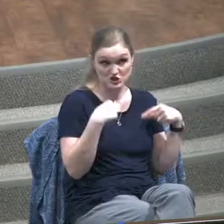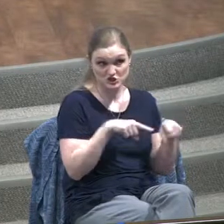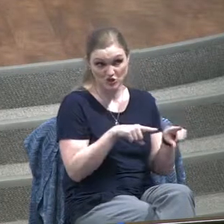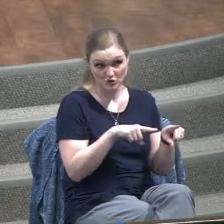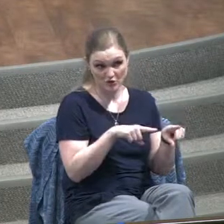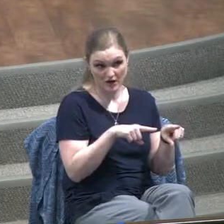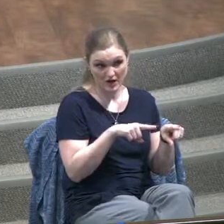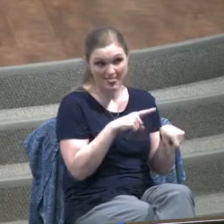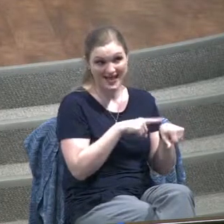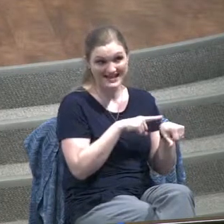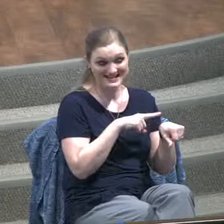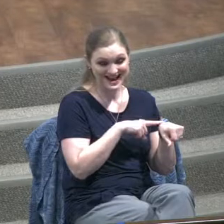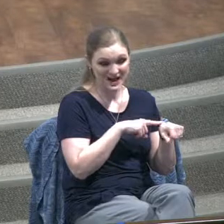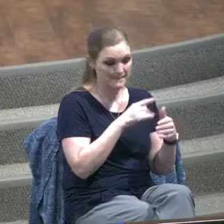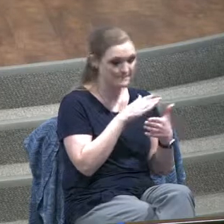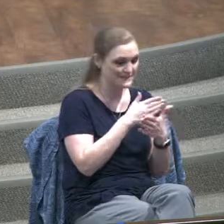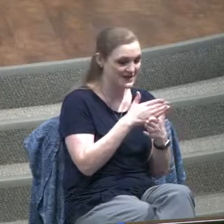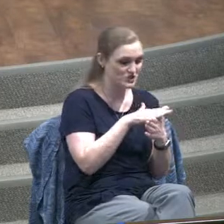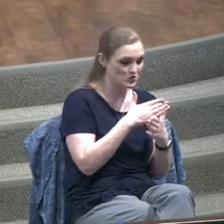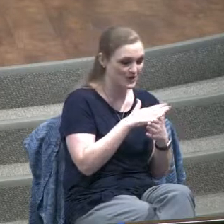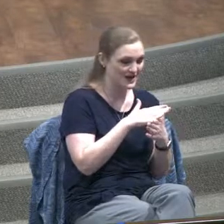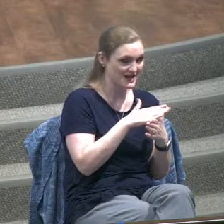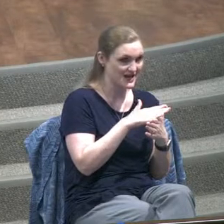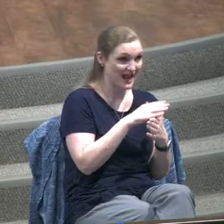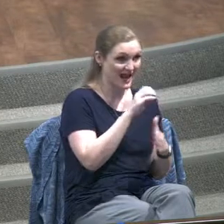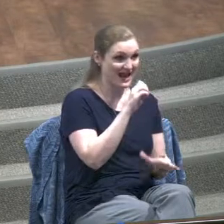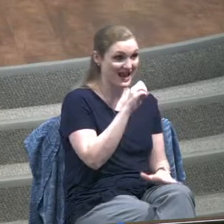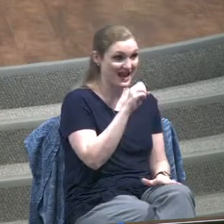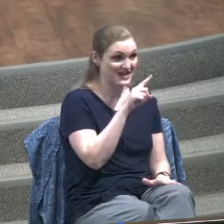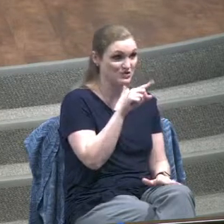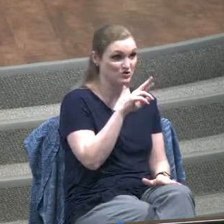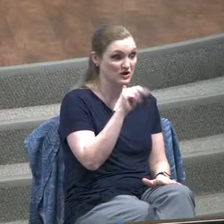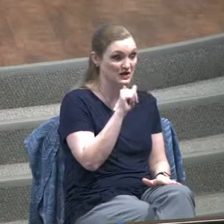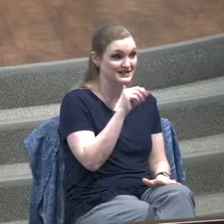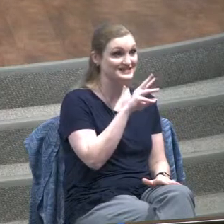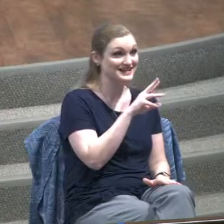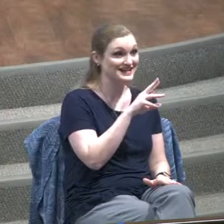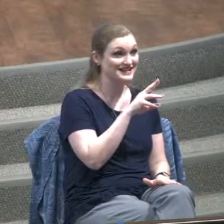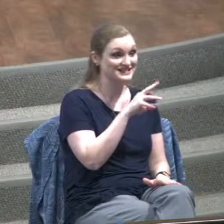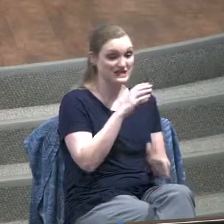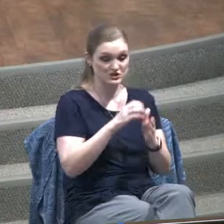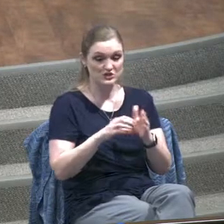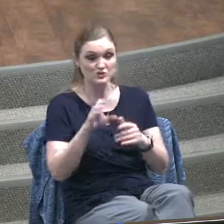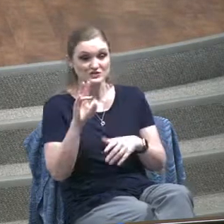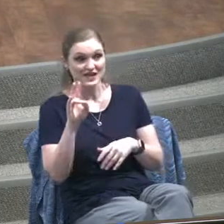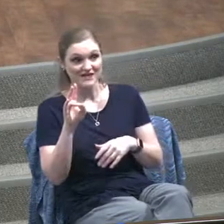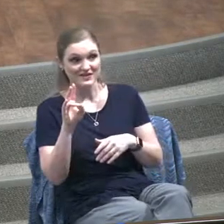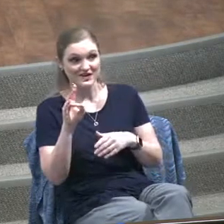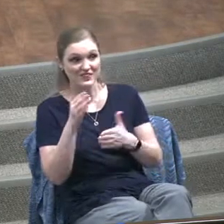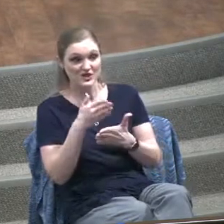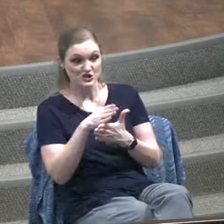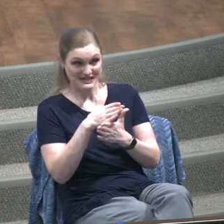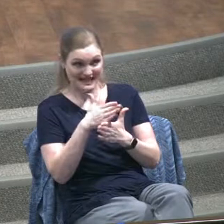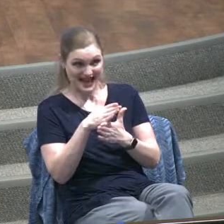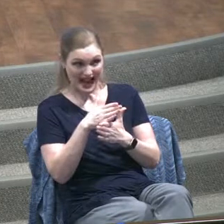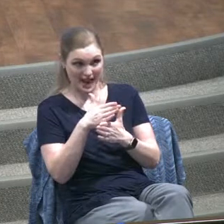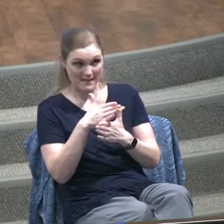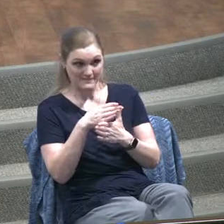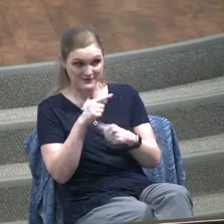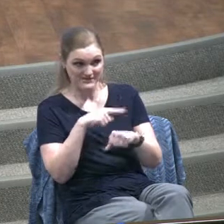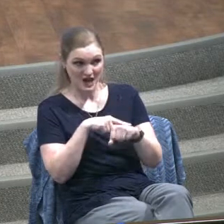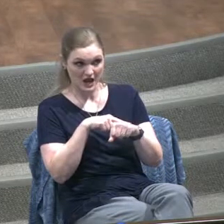during the period between Ezra 6 and Ezra 7, there's a gap. And in